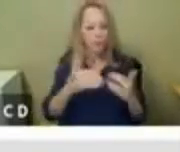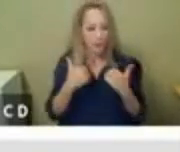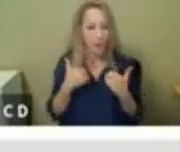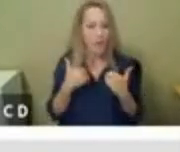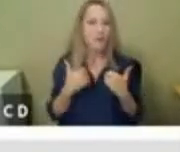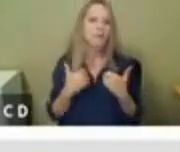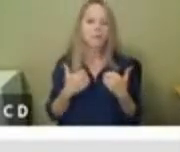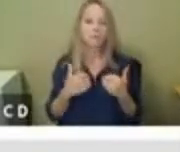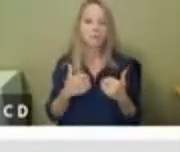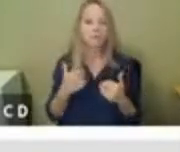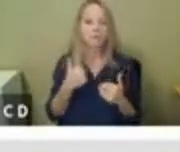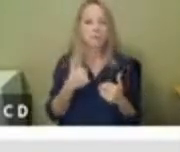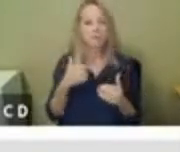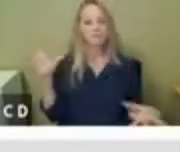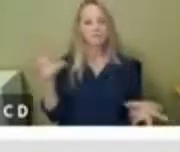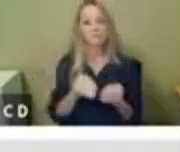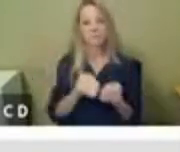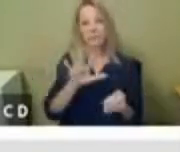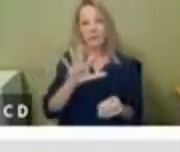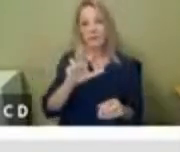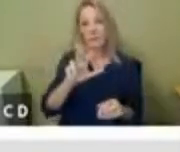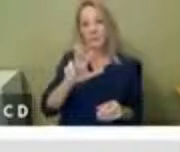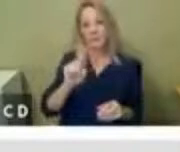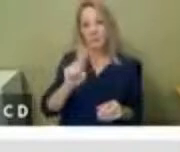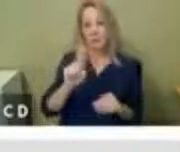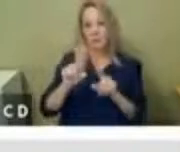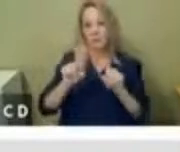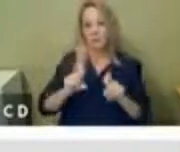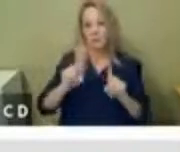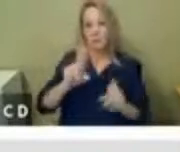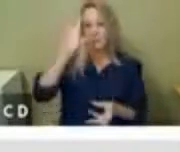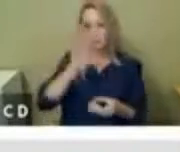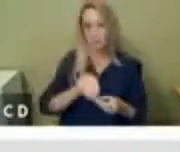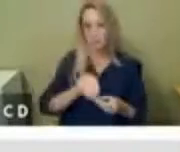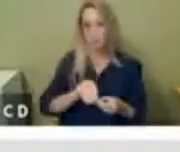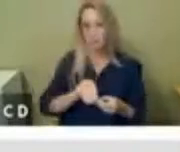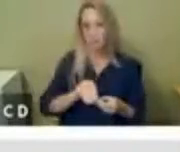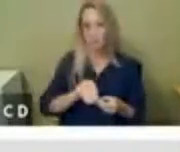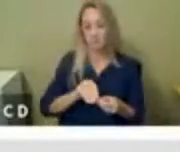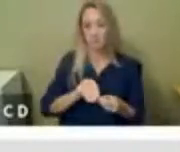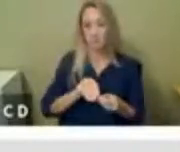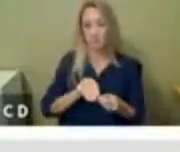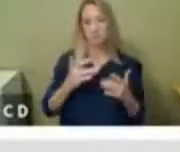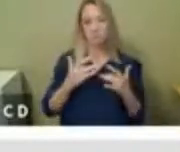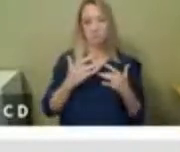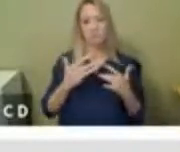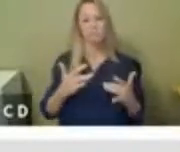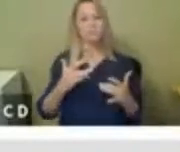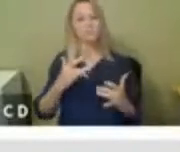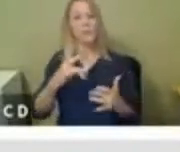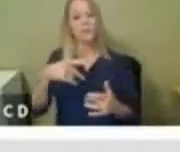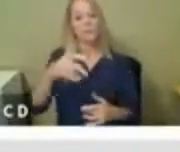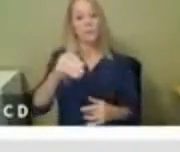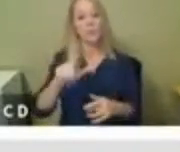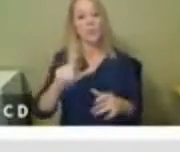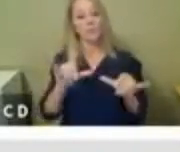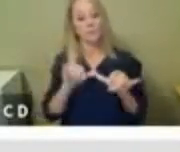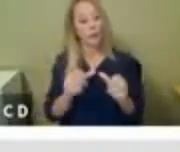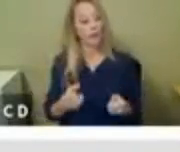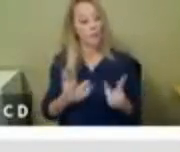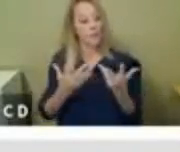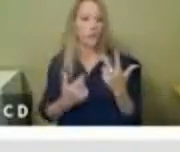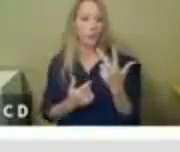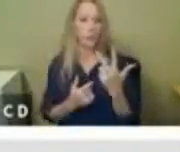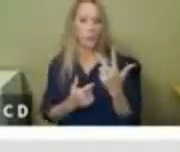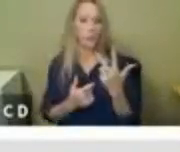took 531 samples of pooled saliva. The typical pool size for that sample was 3.